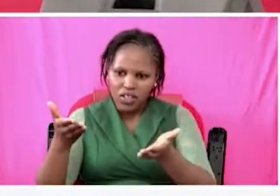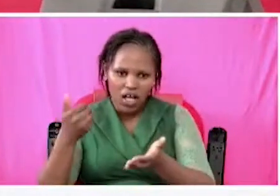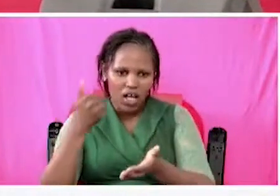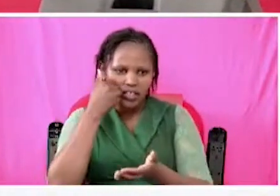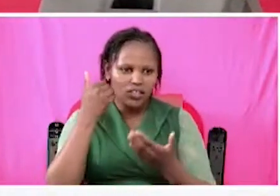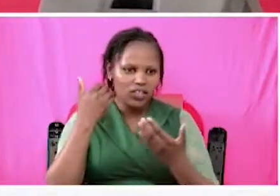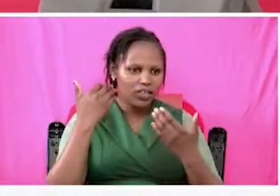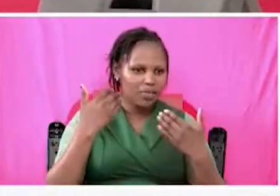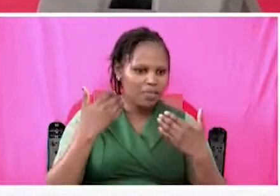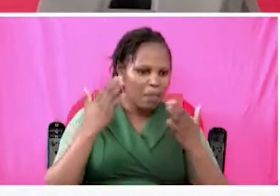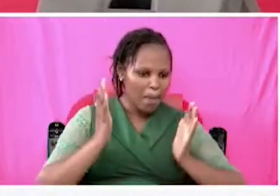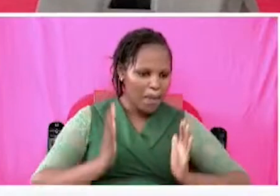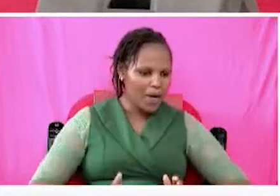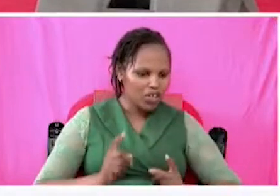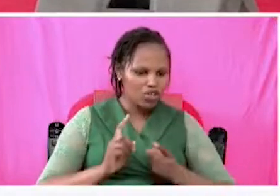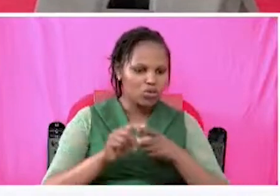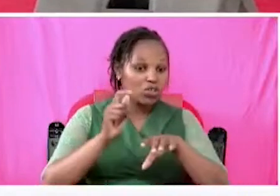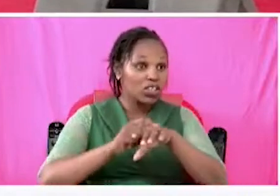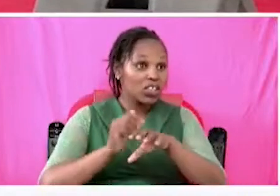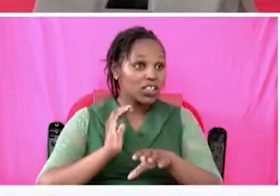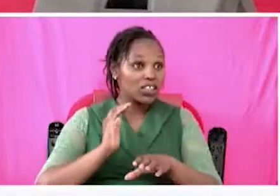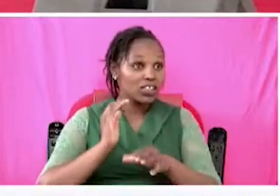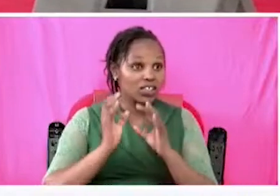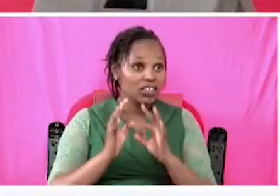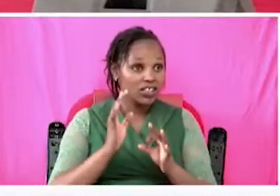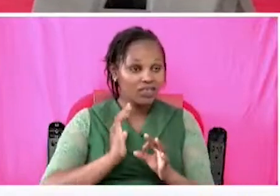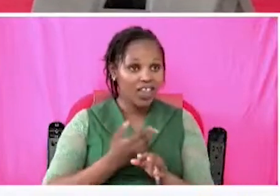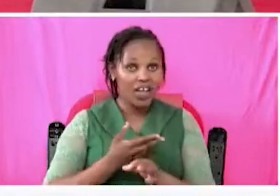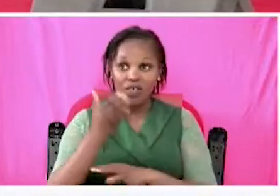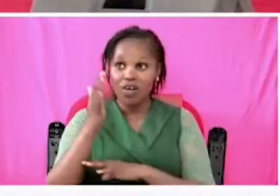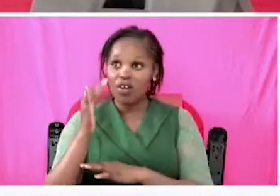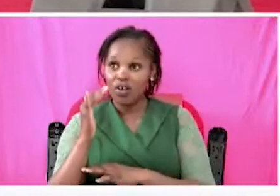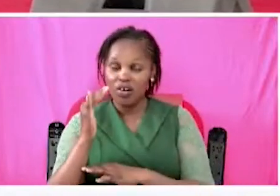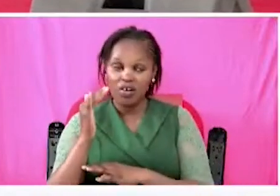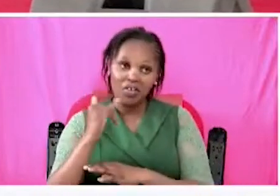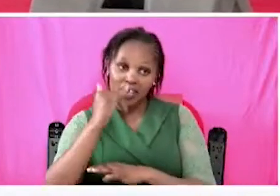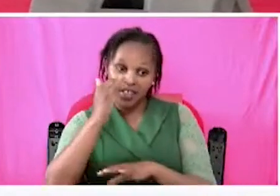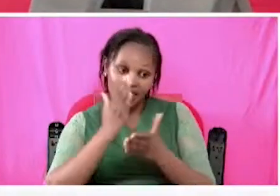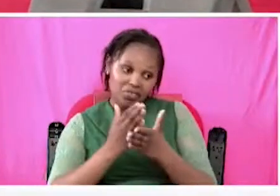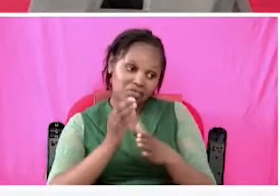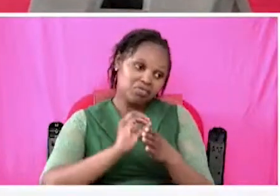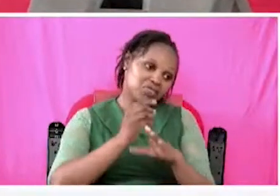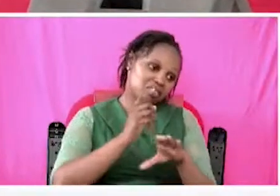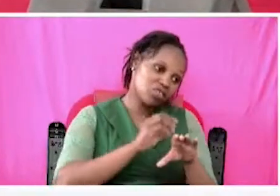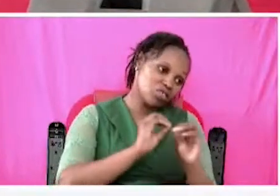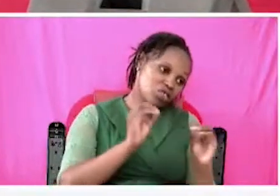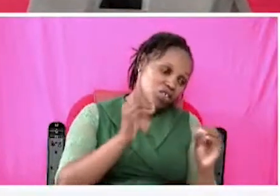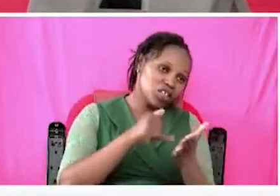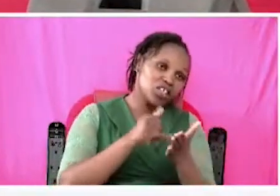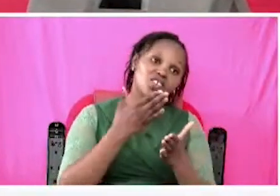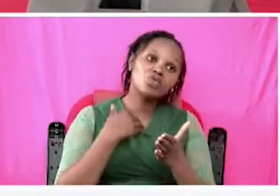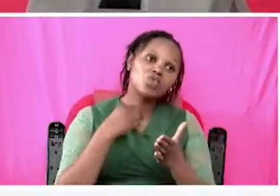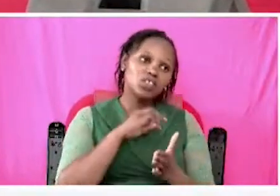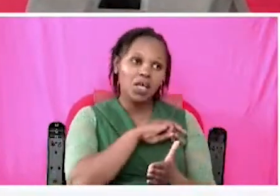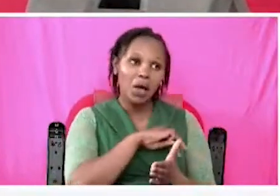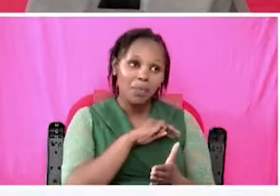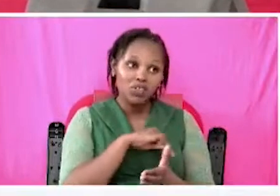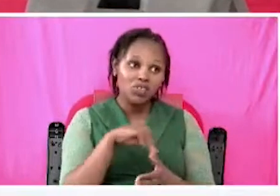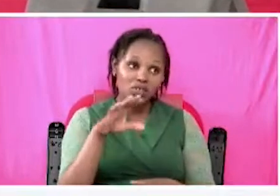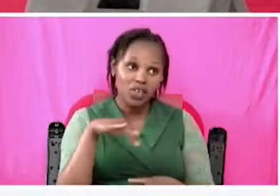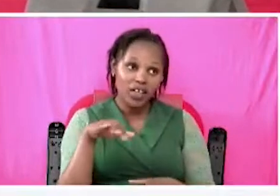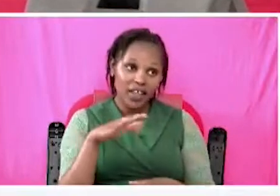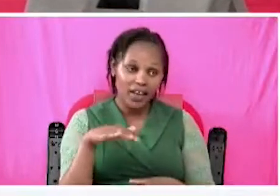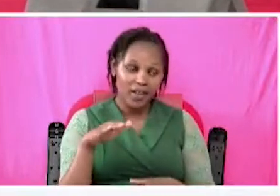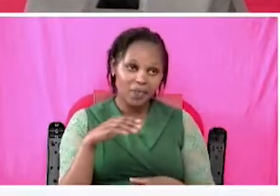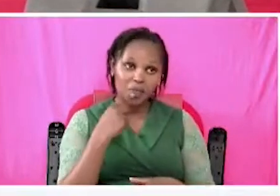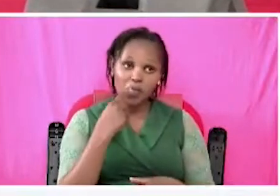heals or not. And it was a missions area. This person was going to die. And so